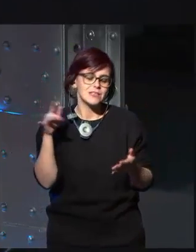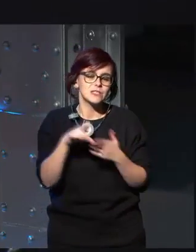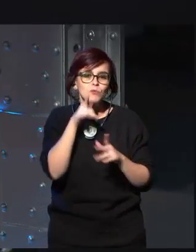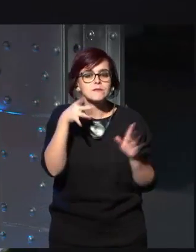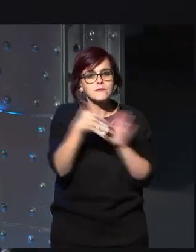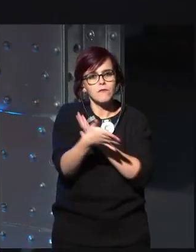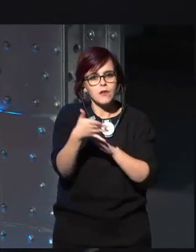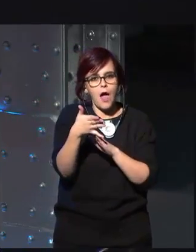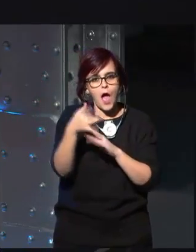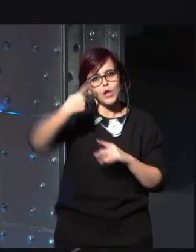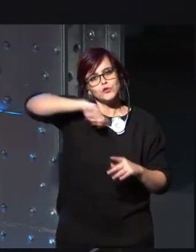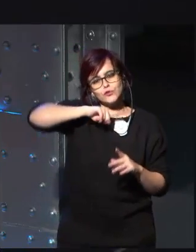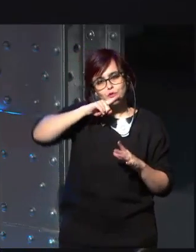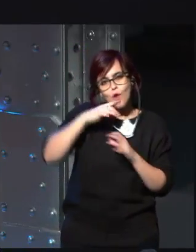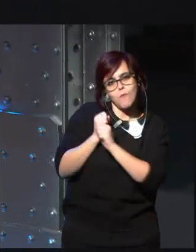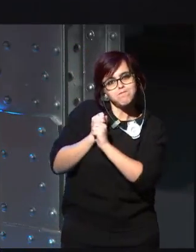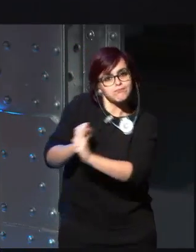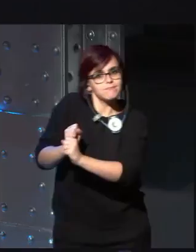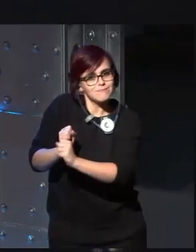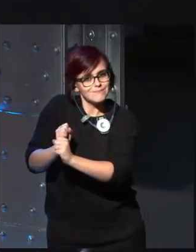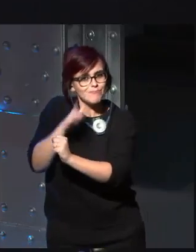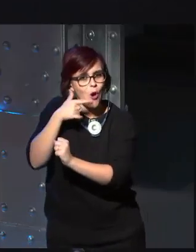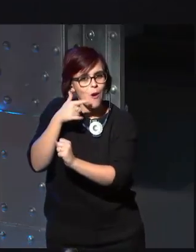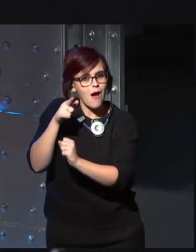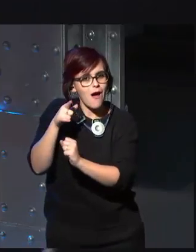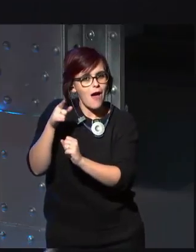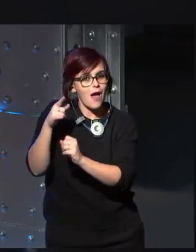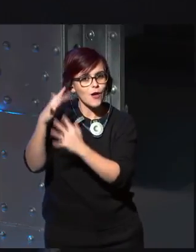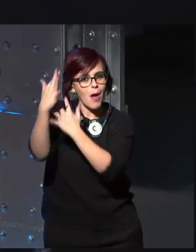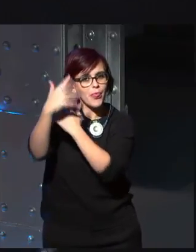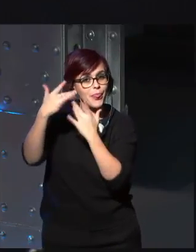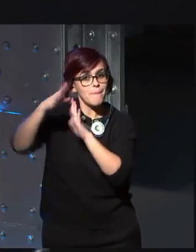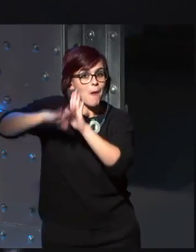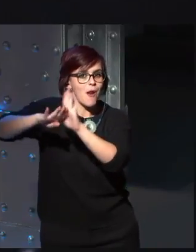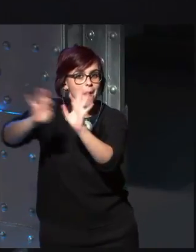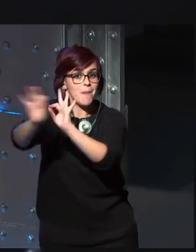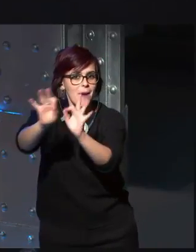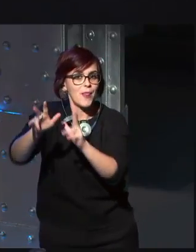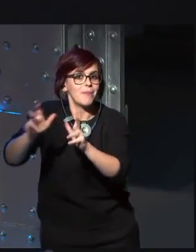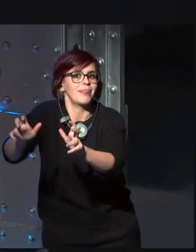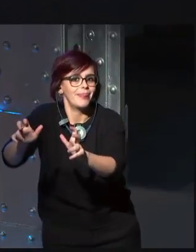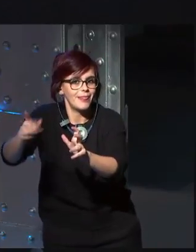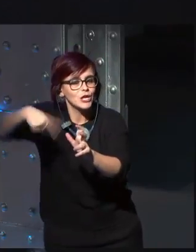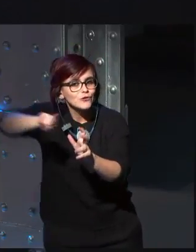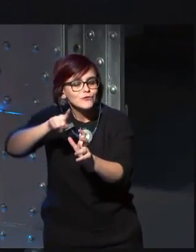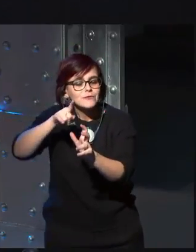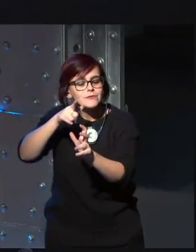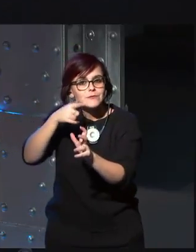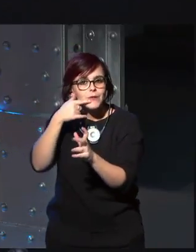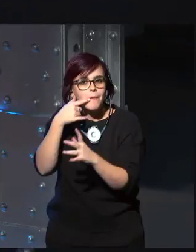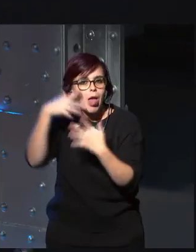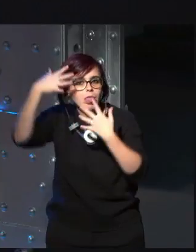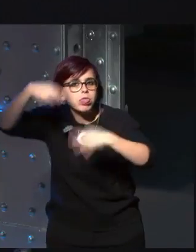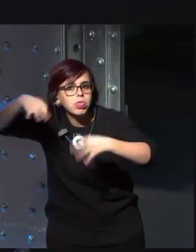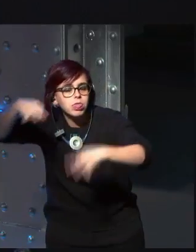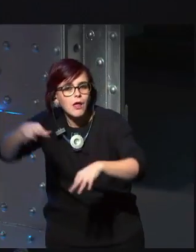us mentally programmed because of this type of situation? Or what happened first? Where's the chicken and the egg? Where